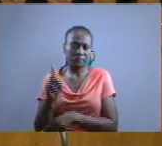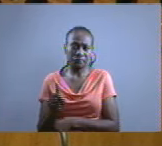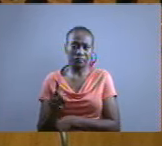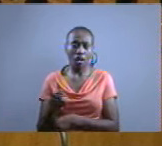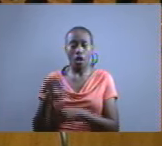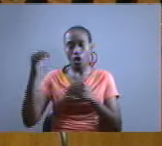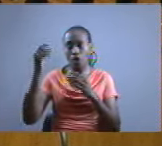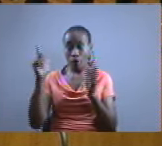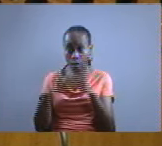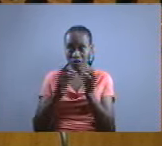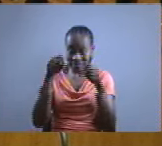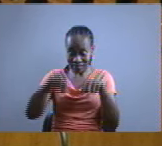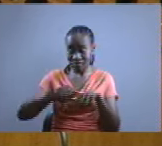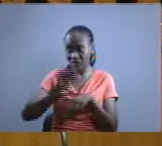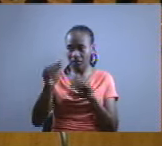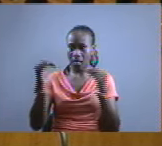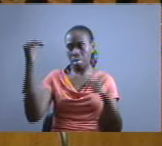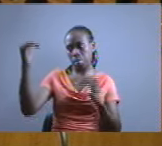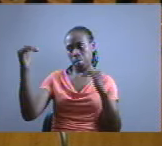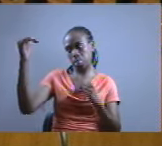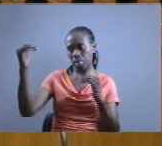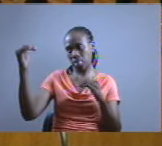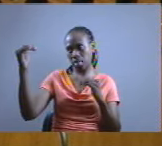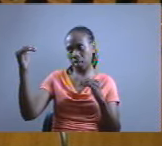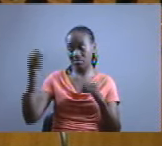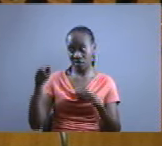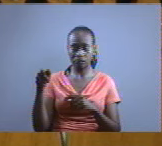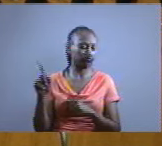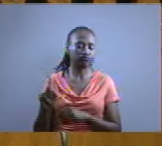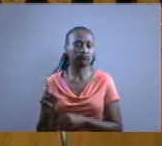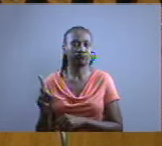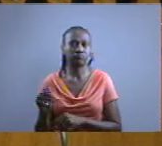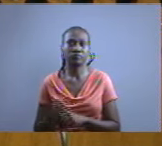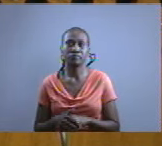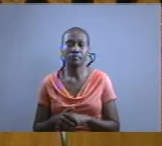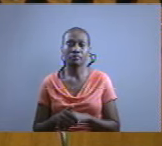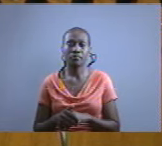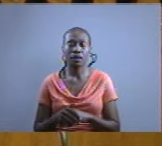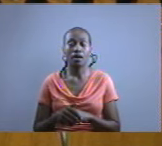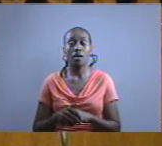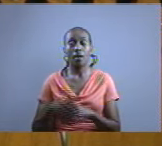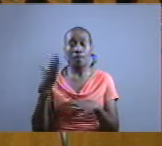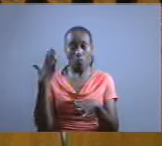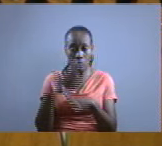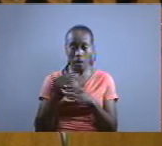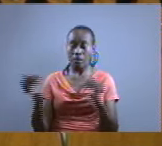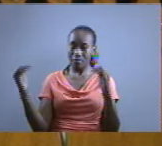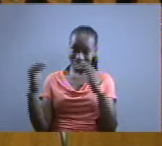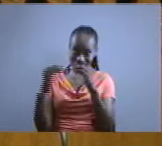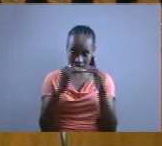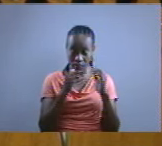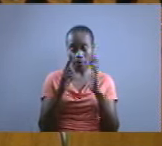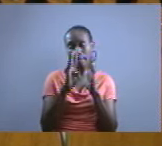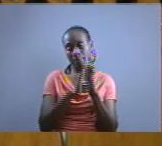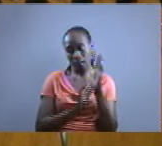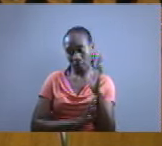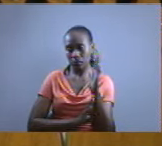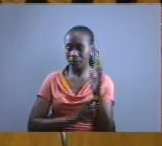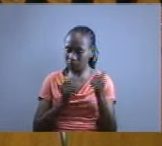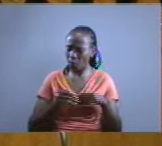than others. This is absurd. Passing the Employment Equity Amendment Bill is long